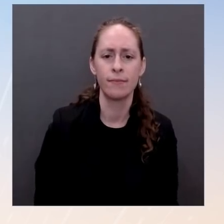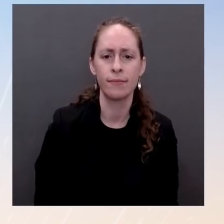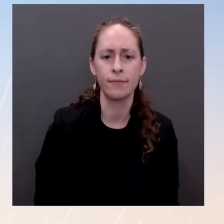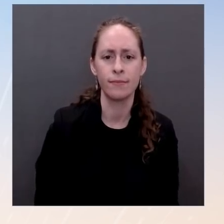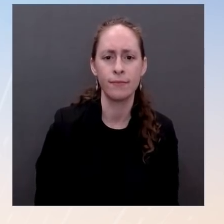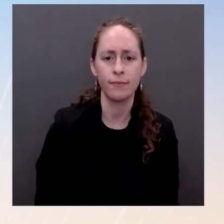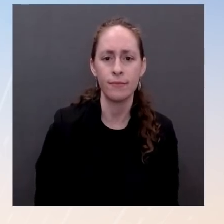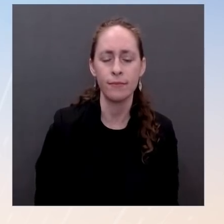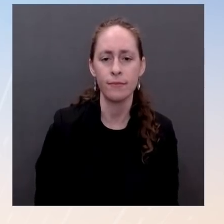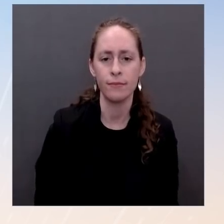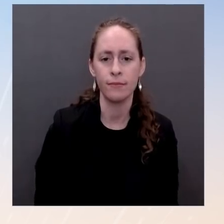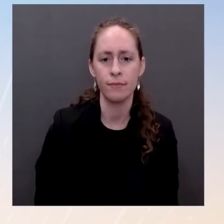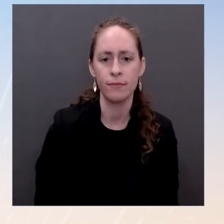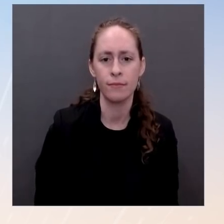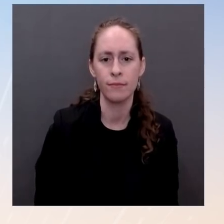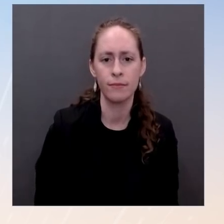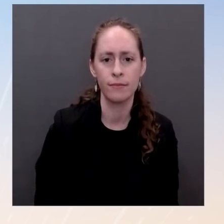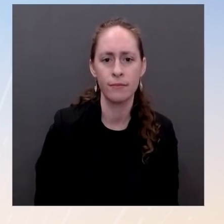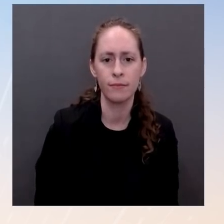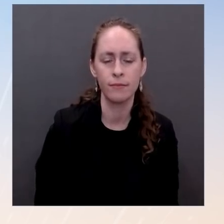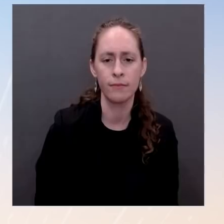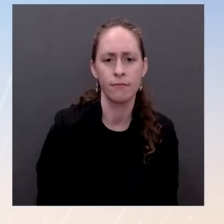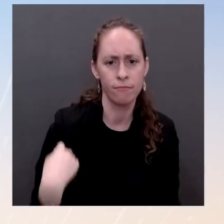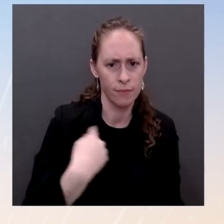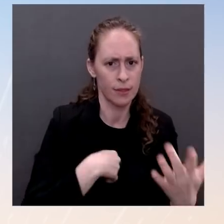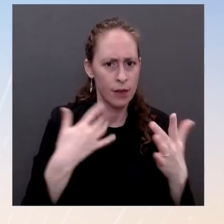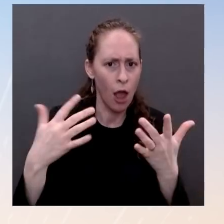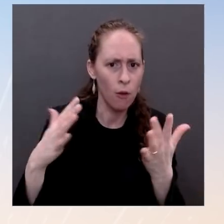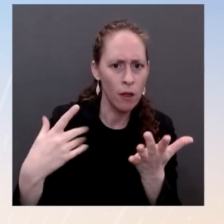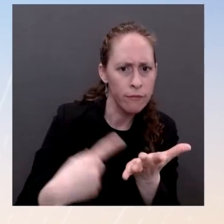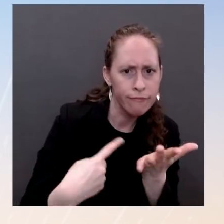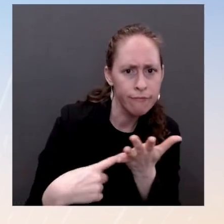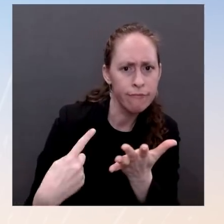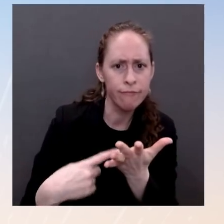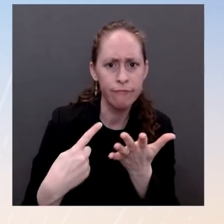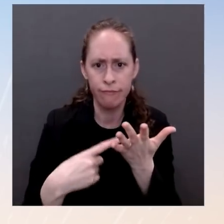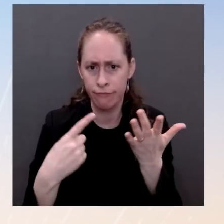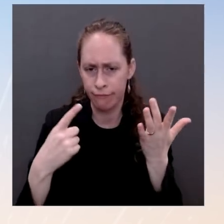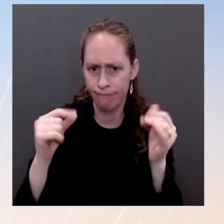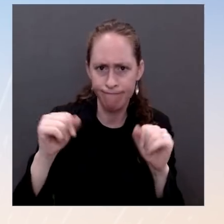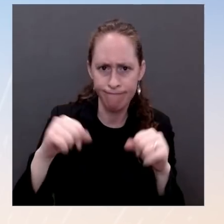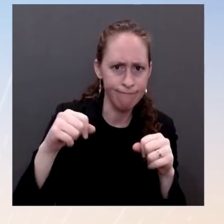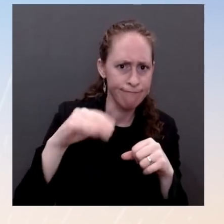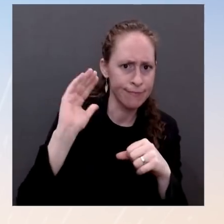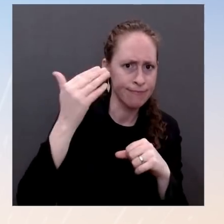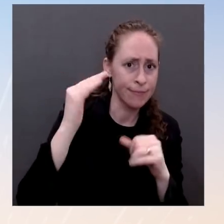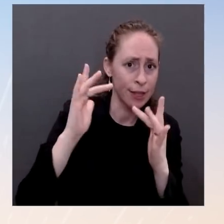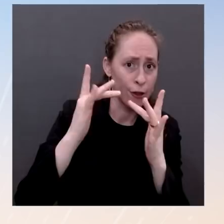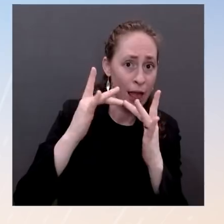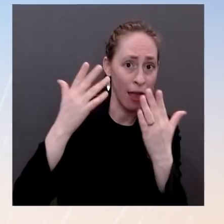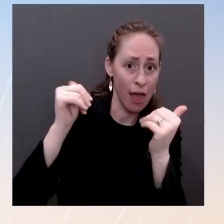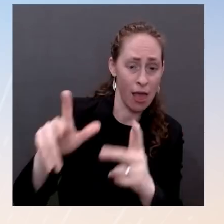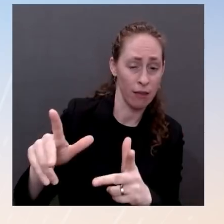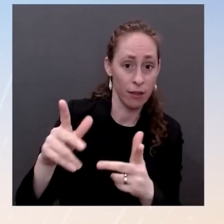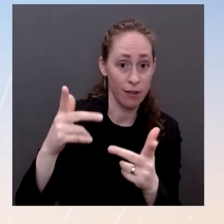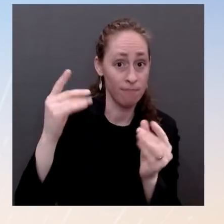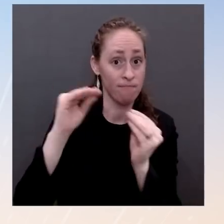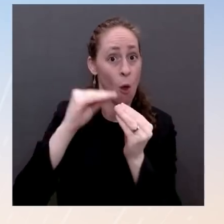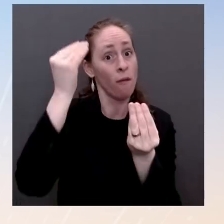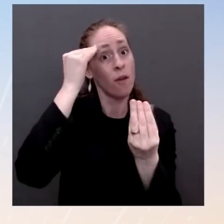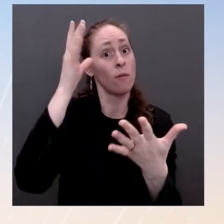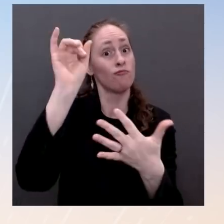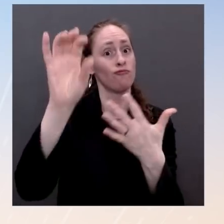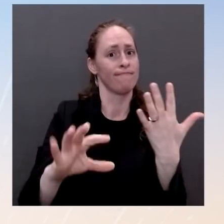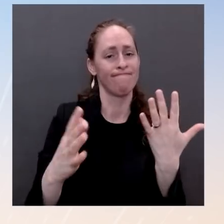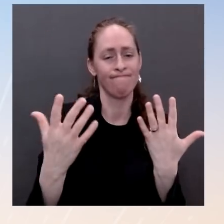more specific on attribution at this point. Okay, and just, kind of moving a little bit into the realm of the hypothetical, there are a lot of steps that... Oh, boy. I know. There are a lot of steps